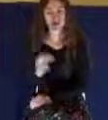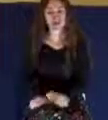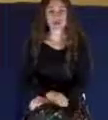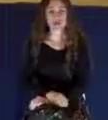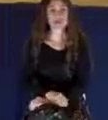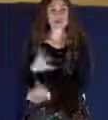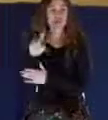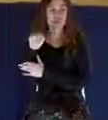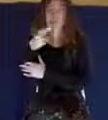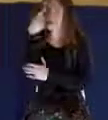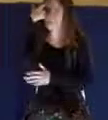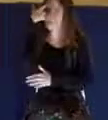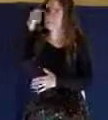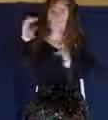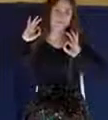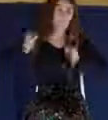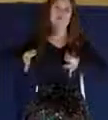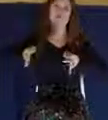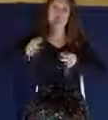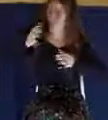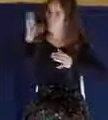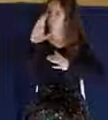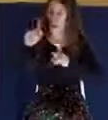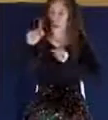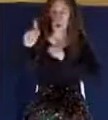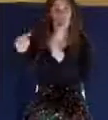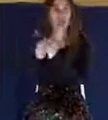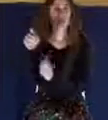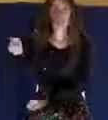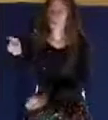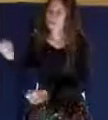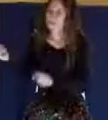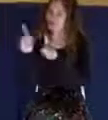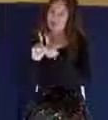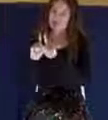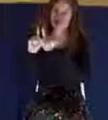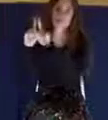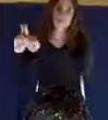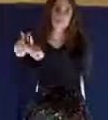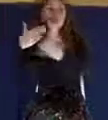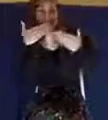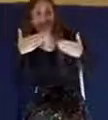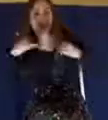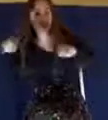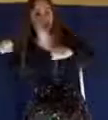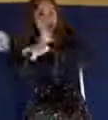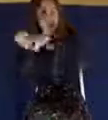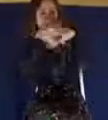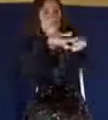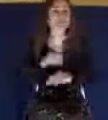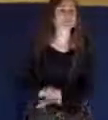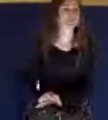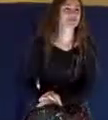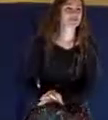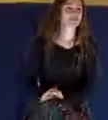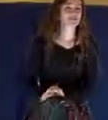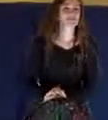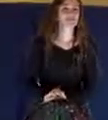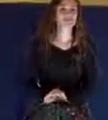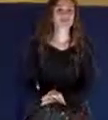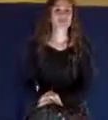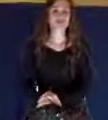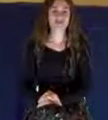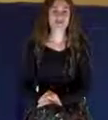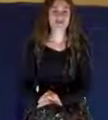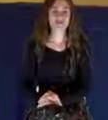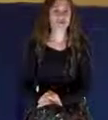go with her, then she left speaking unto her. Thank you. You may be seated. This is God's eternal word.